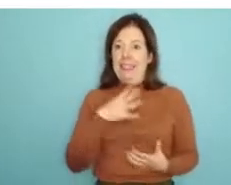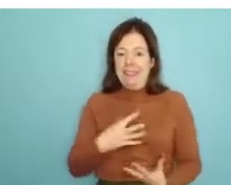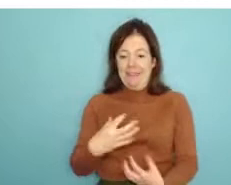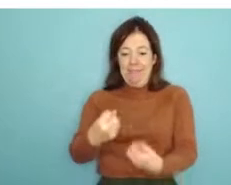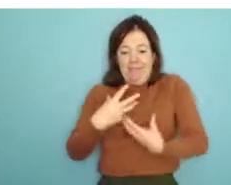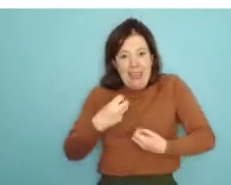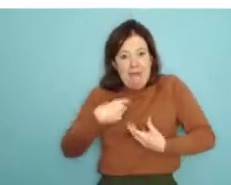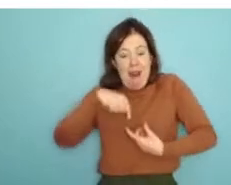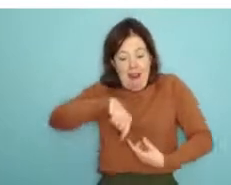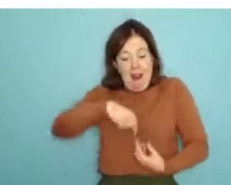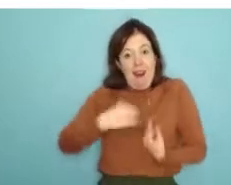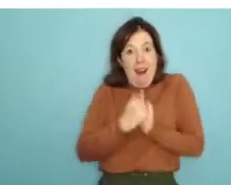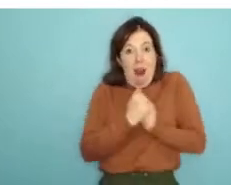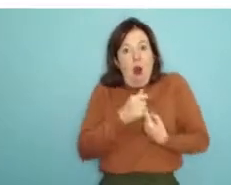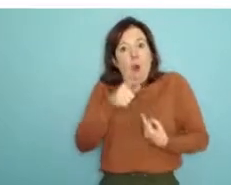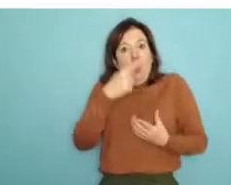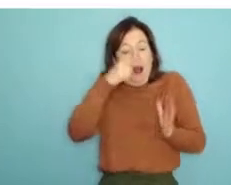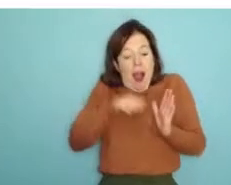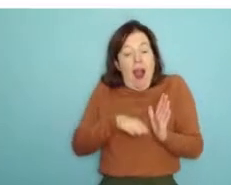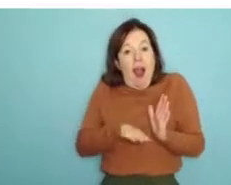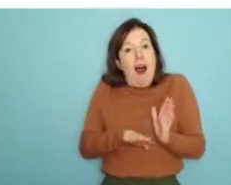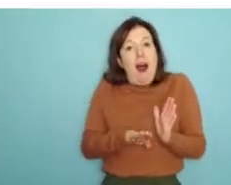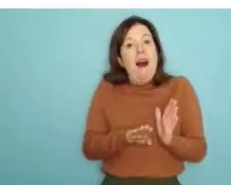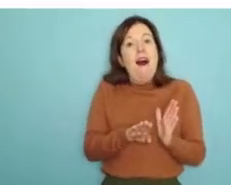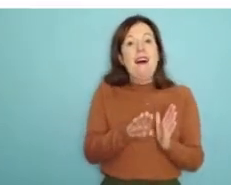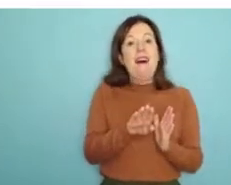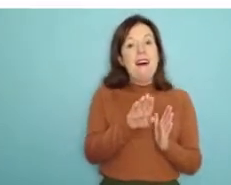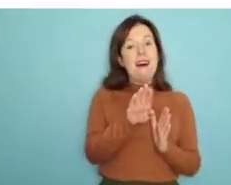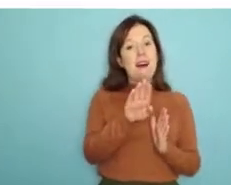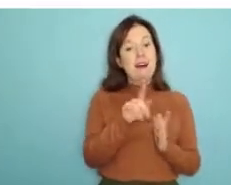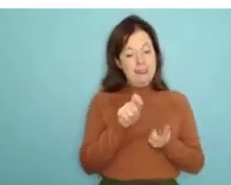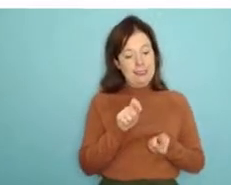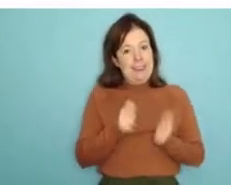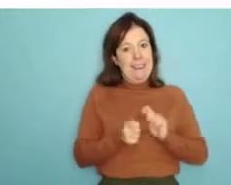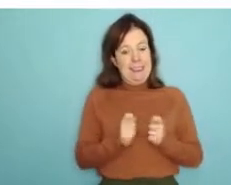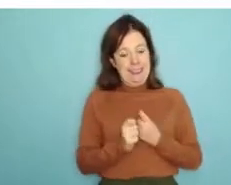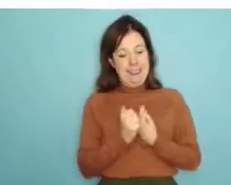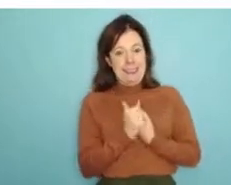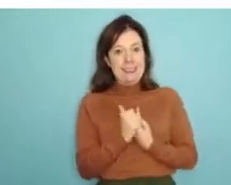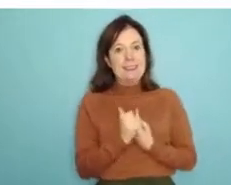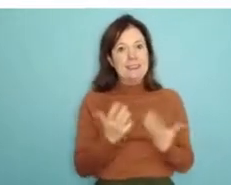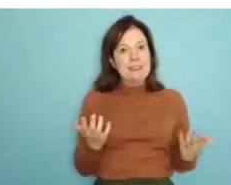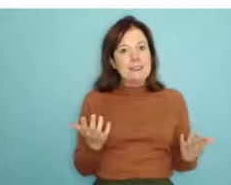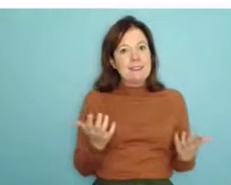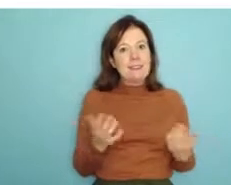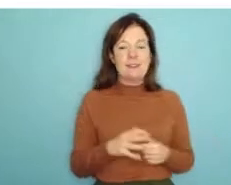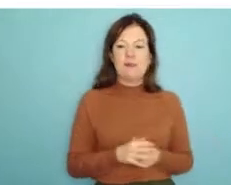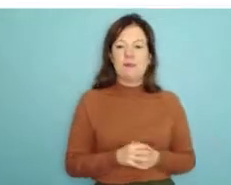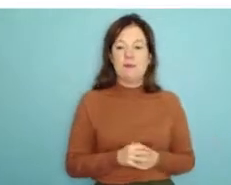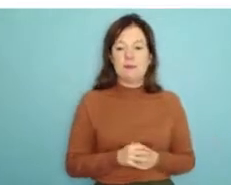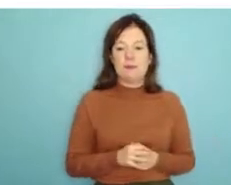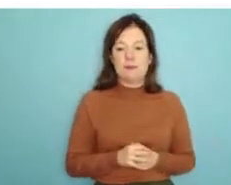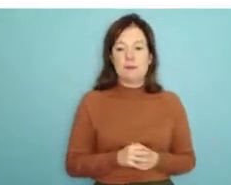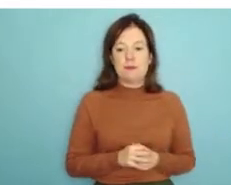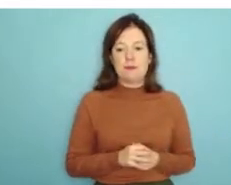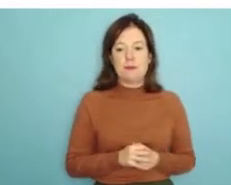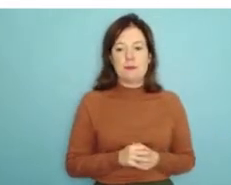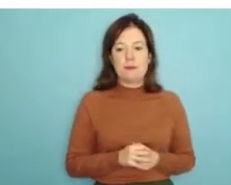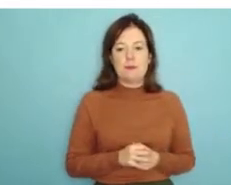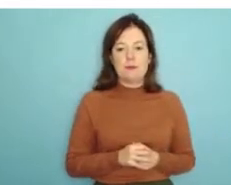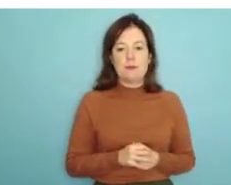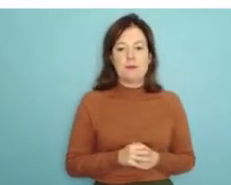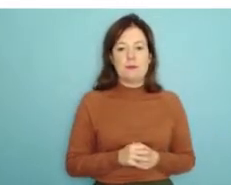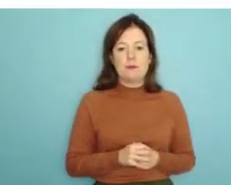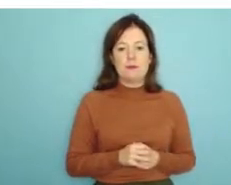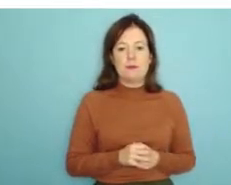can be a real catalyst to act on whatever feedback that you're hearing from people. So my next